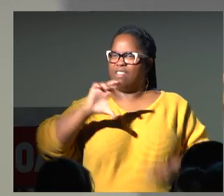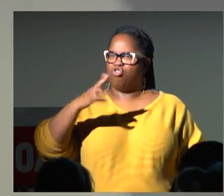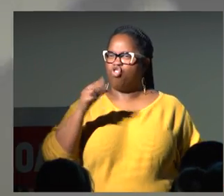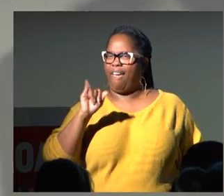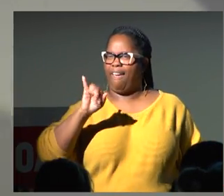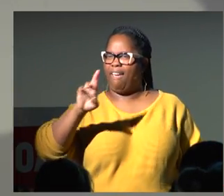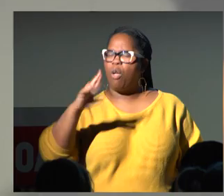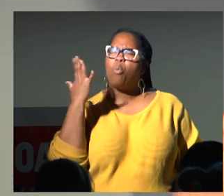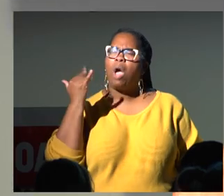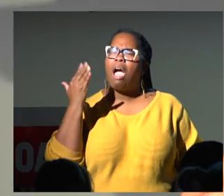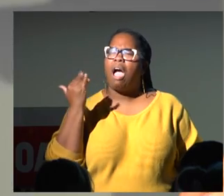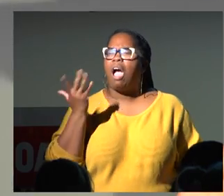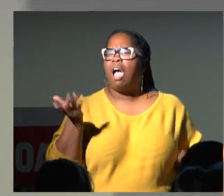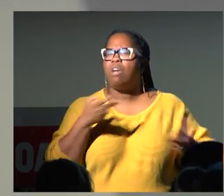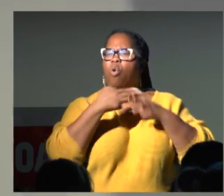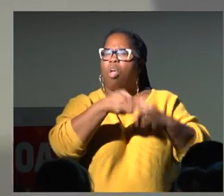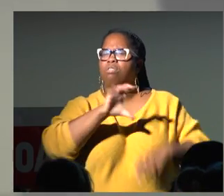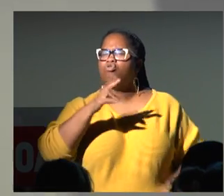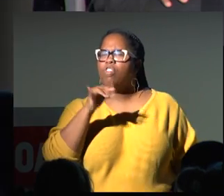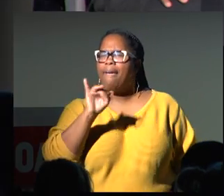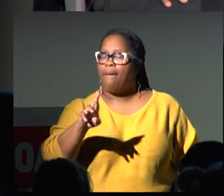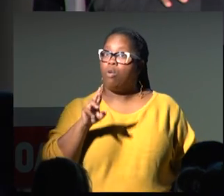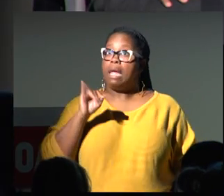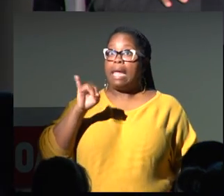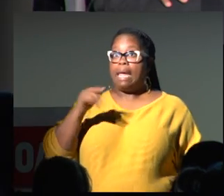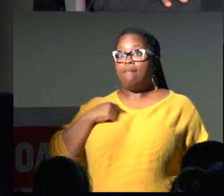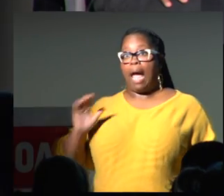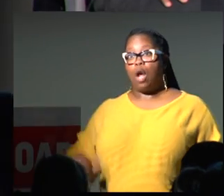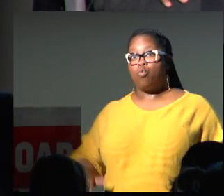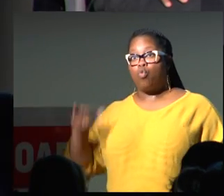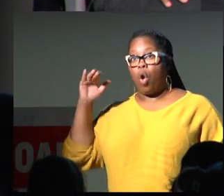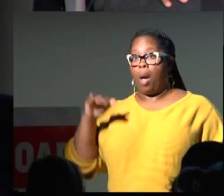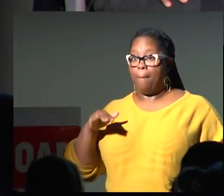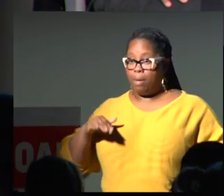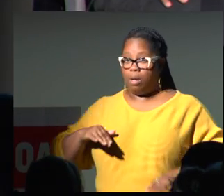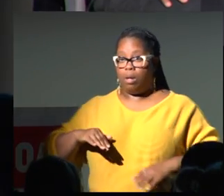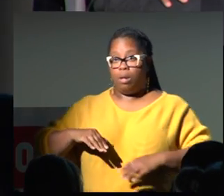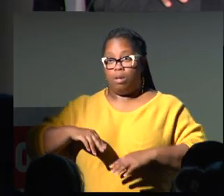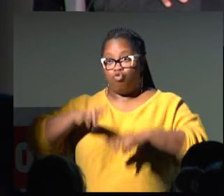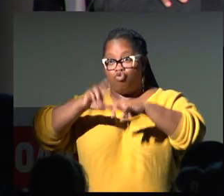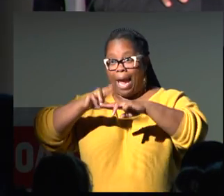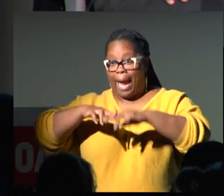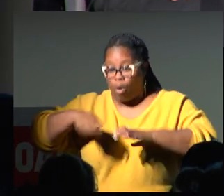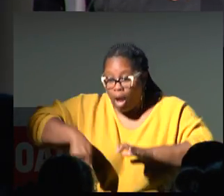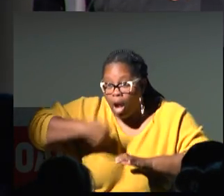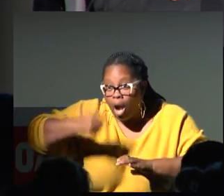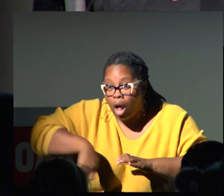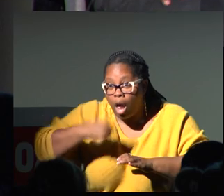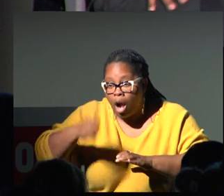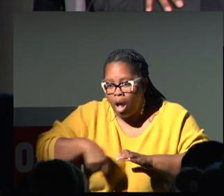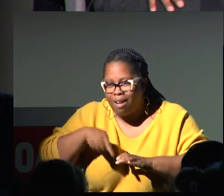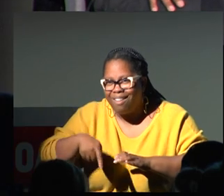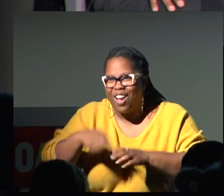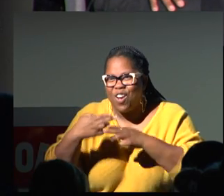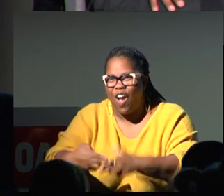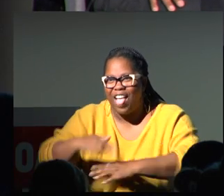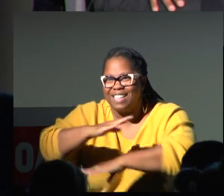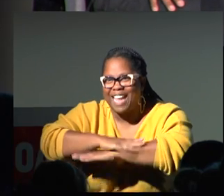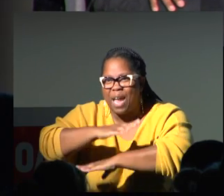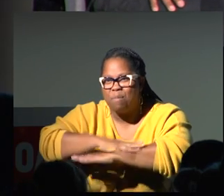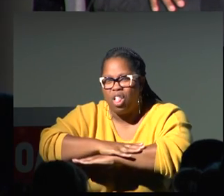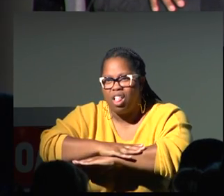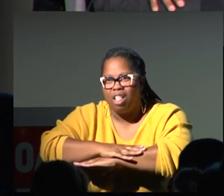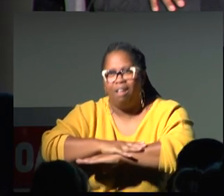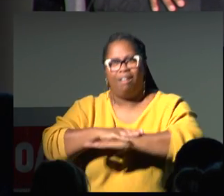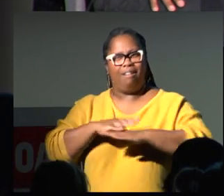chair. We were conditioned to call it a chair. Yep. If we grew up eating on top of this would be a table. This would be a chair. The reality